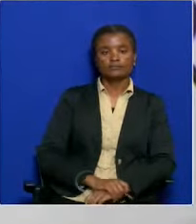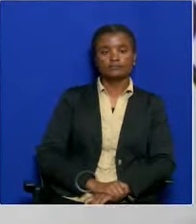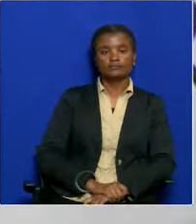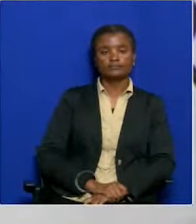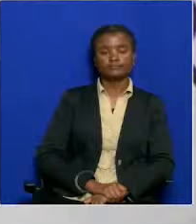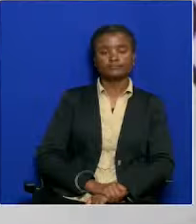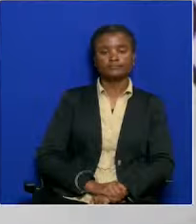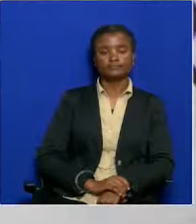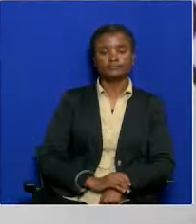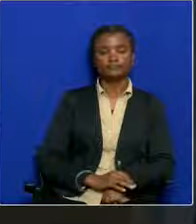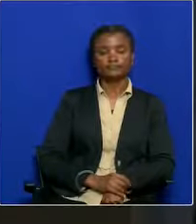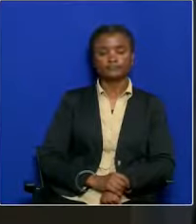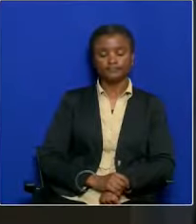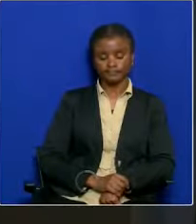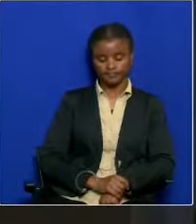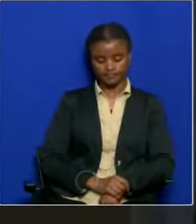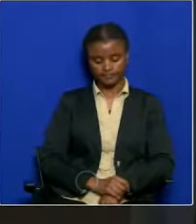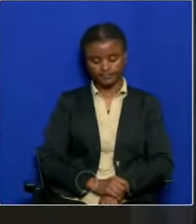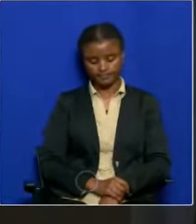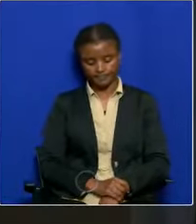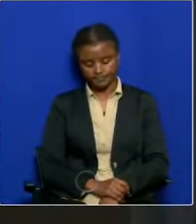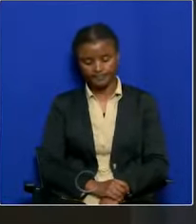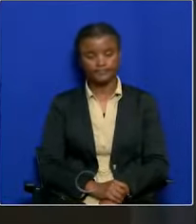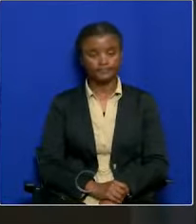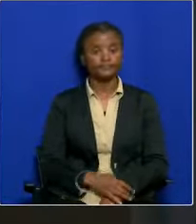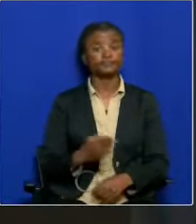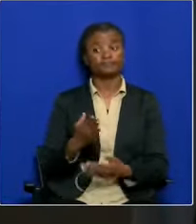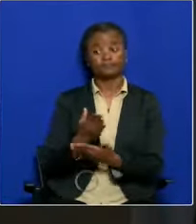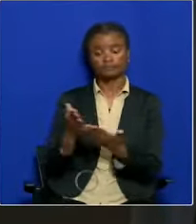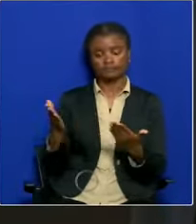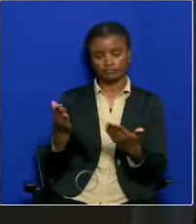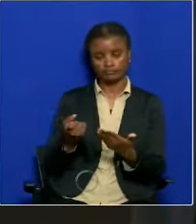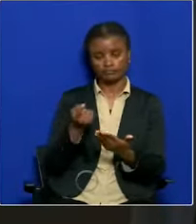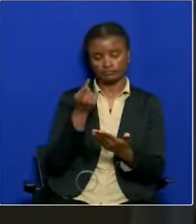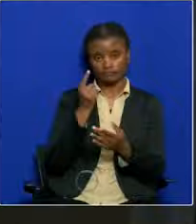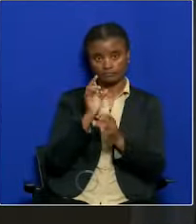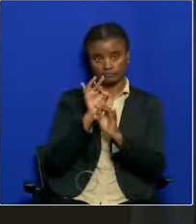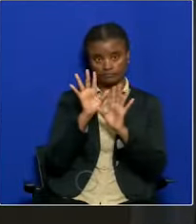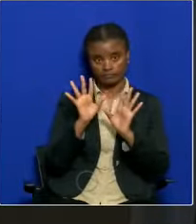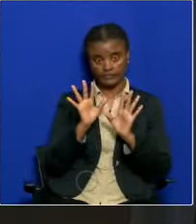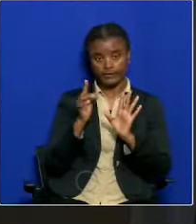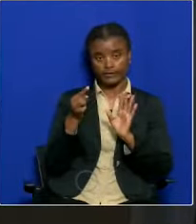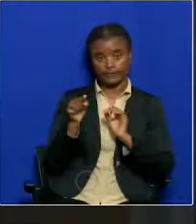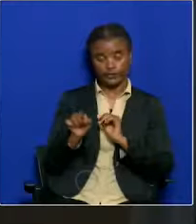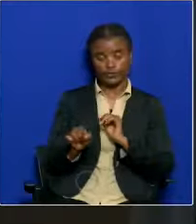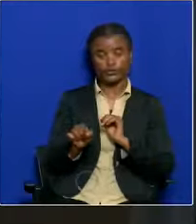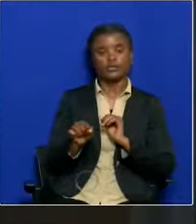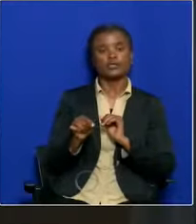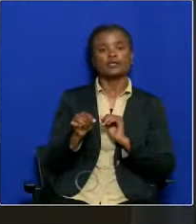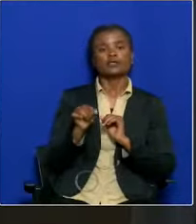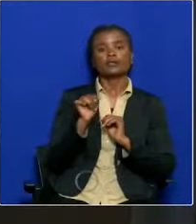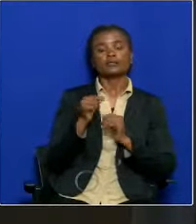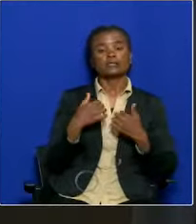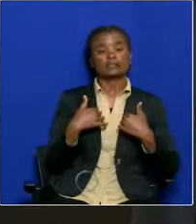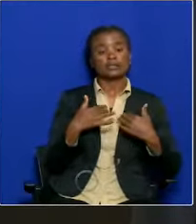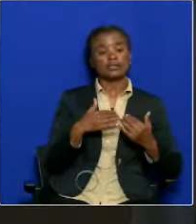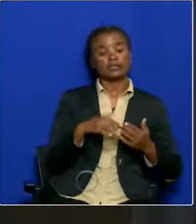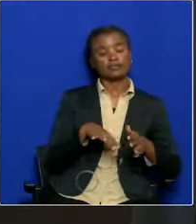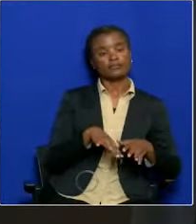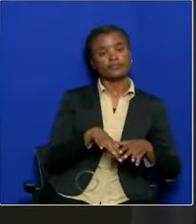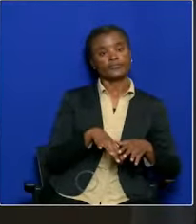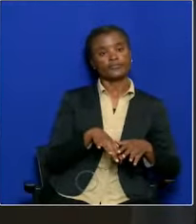And just so that this makes sense for you, if you start at 149 on page